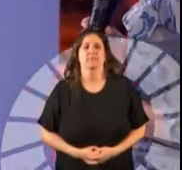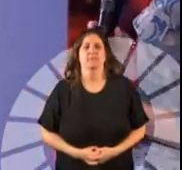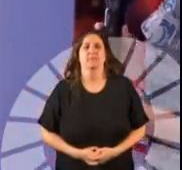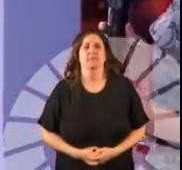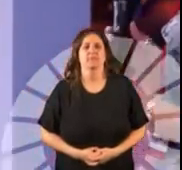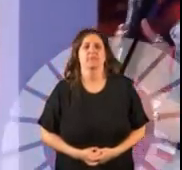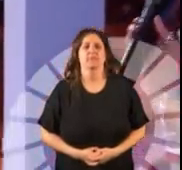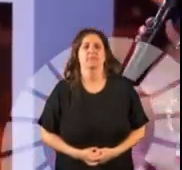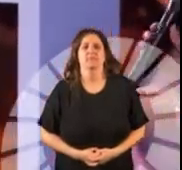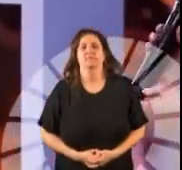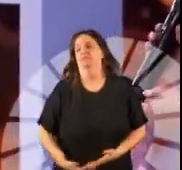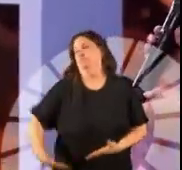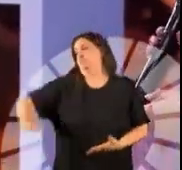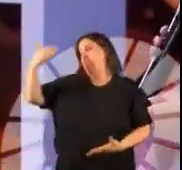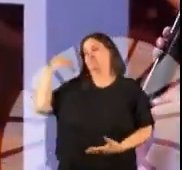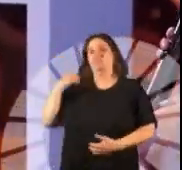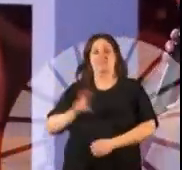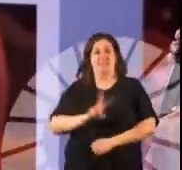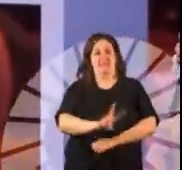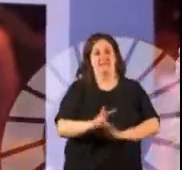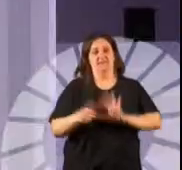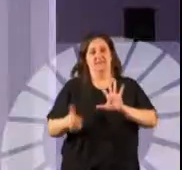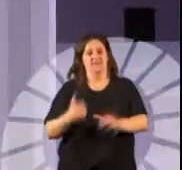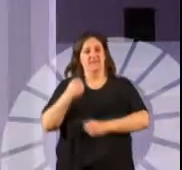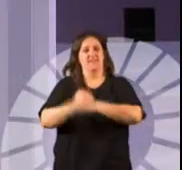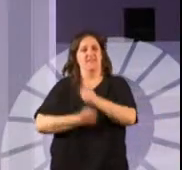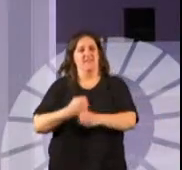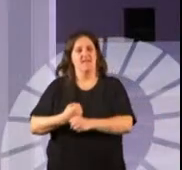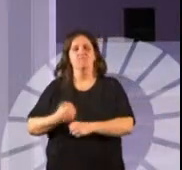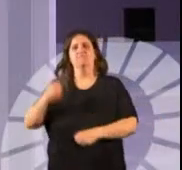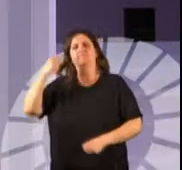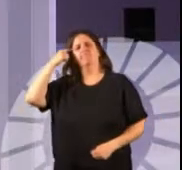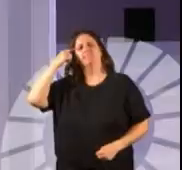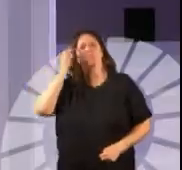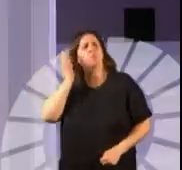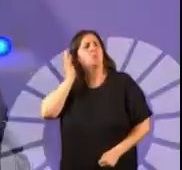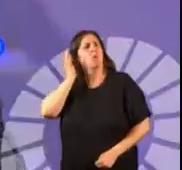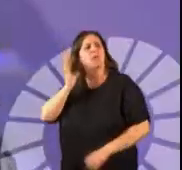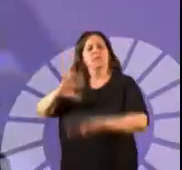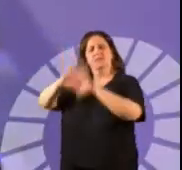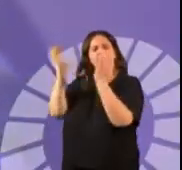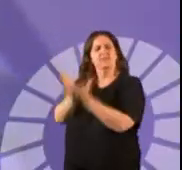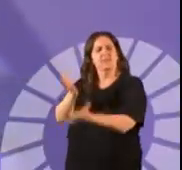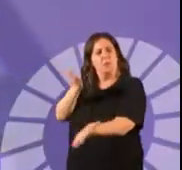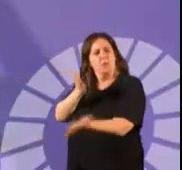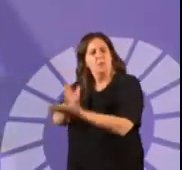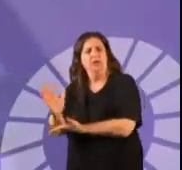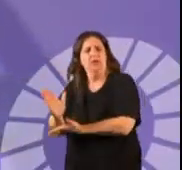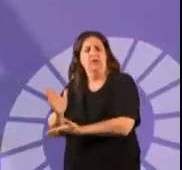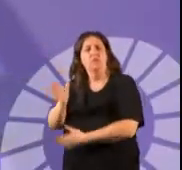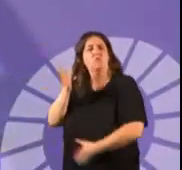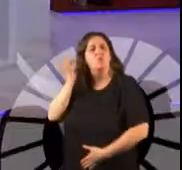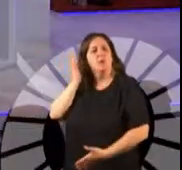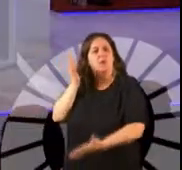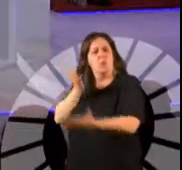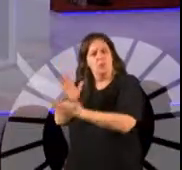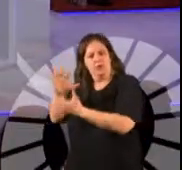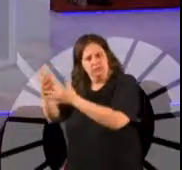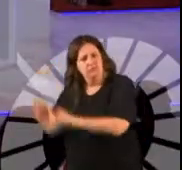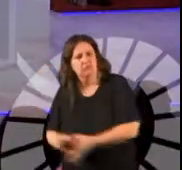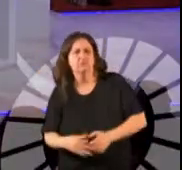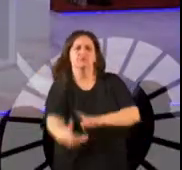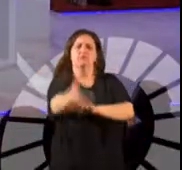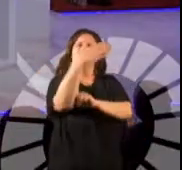now looking back, I believe we have made progress, not near enough, and that we have to recommit ourselves to going even